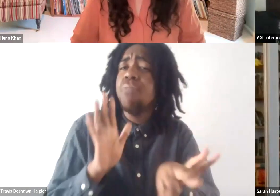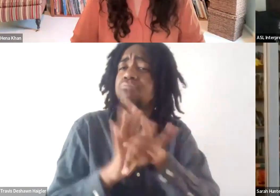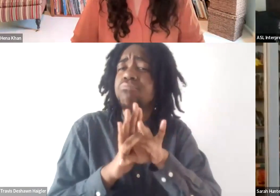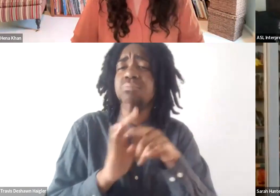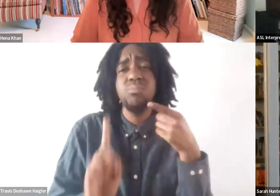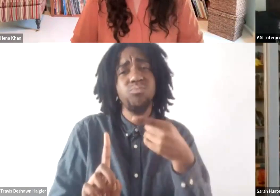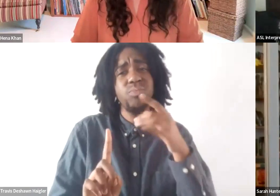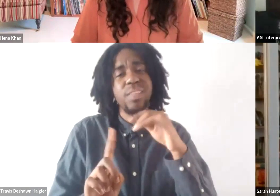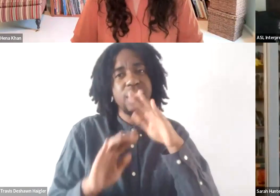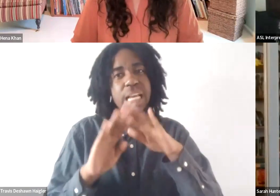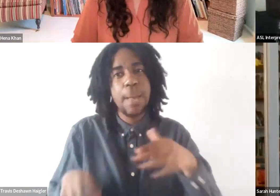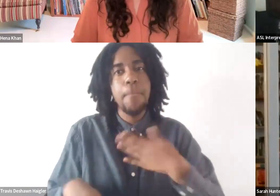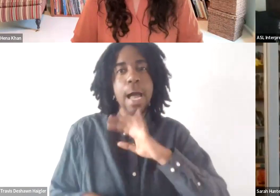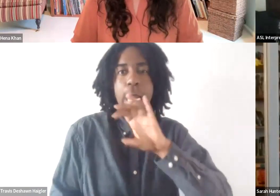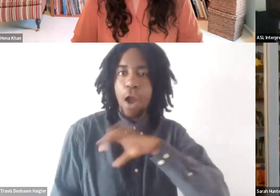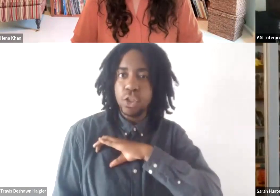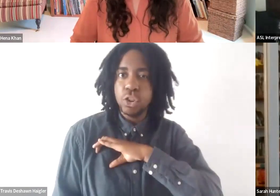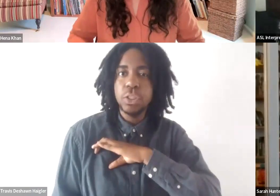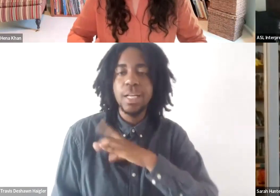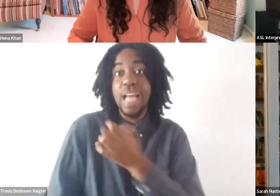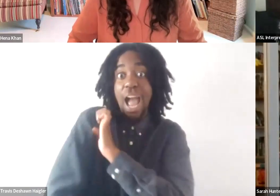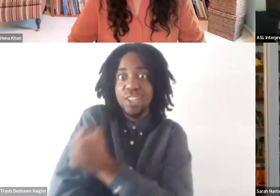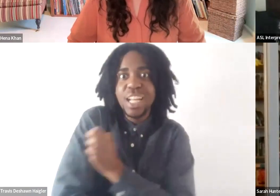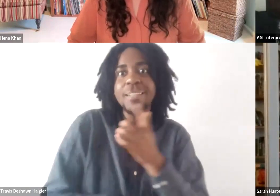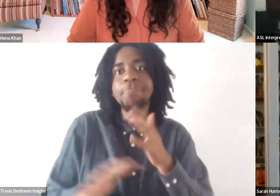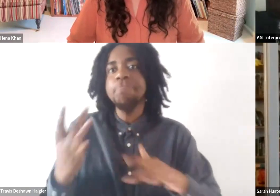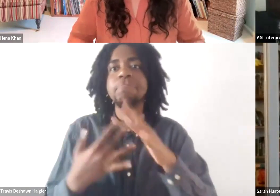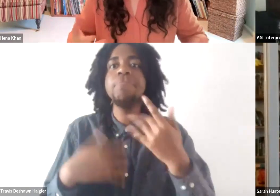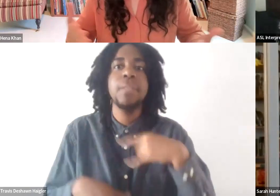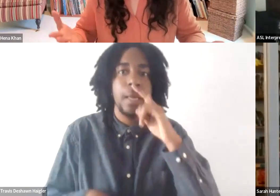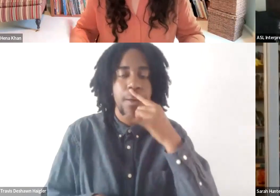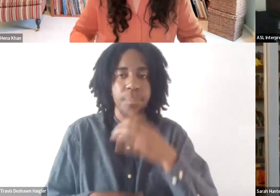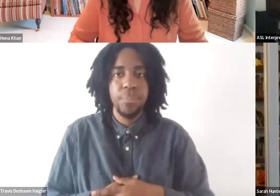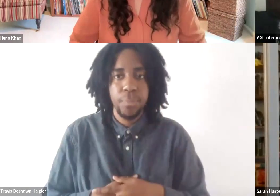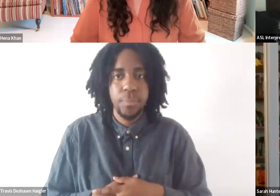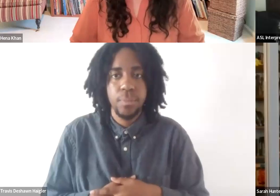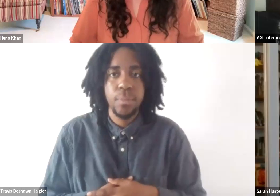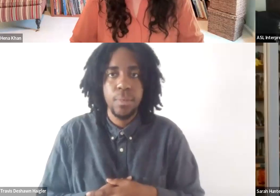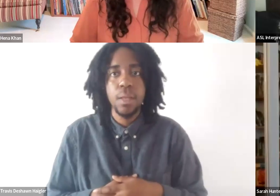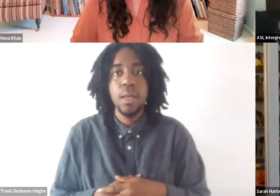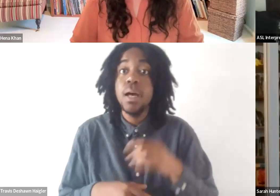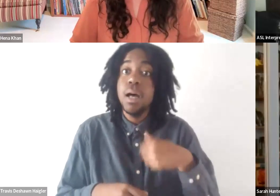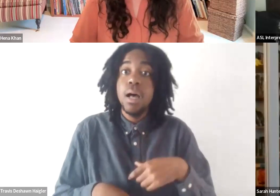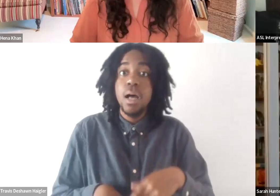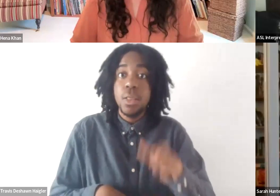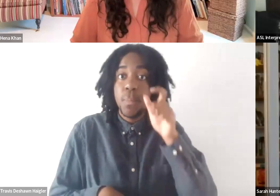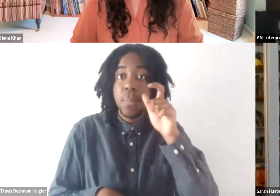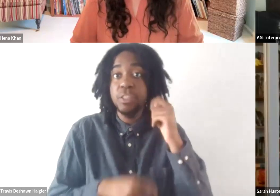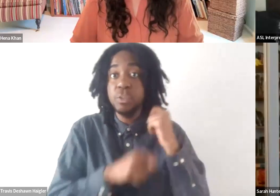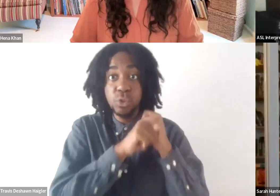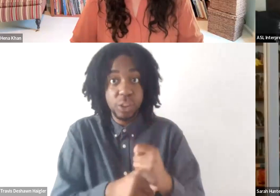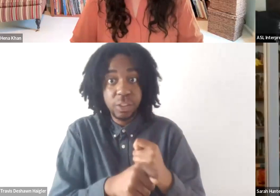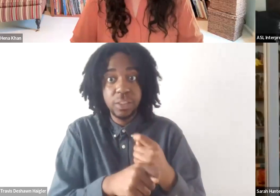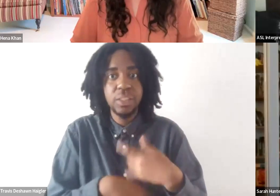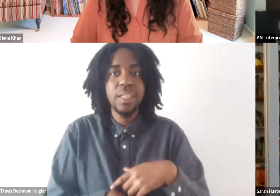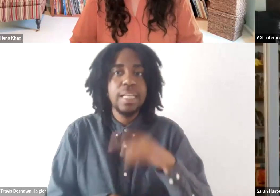in a prayer service, in the Muslim tradition, kids, and like so many others, kids do spend a lot of time